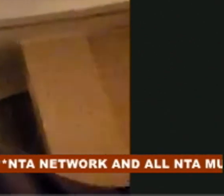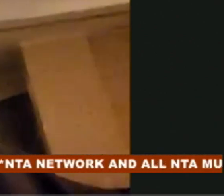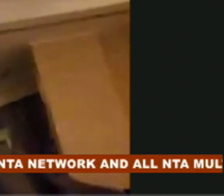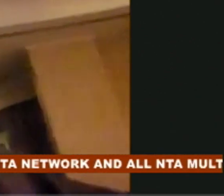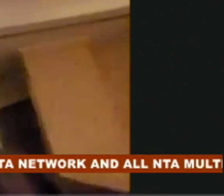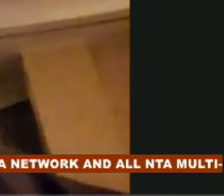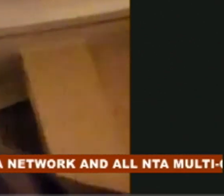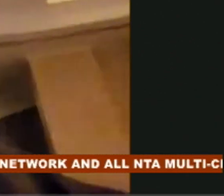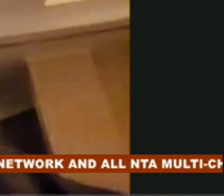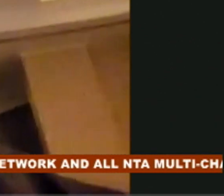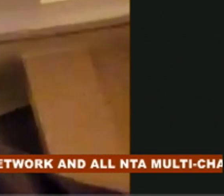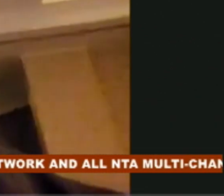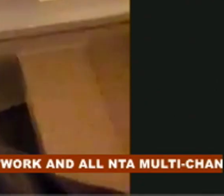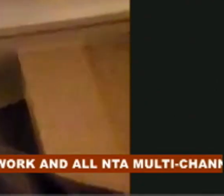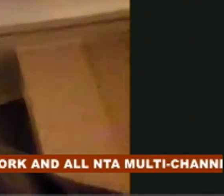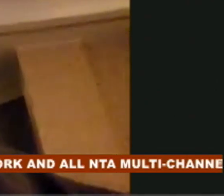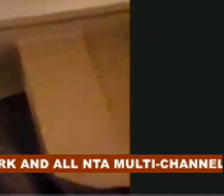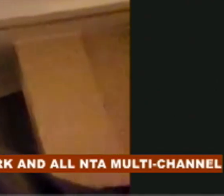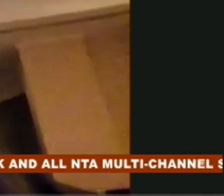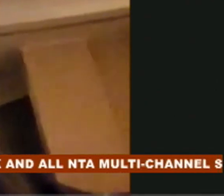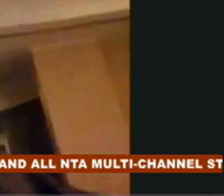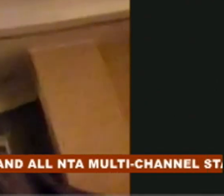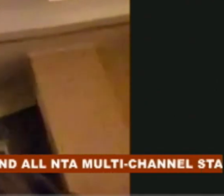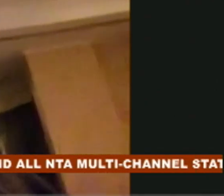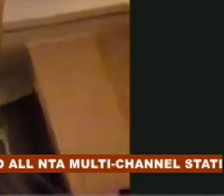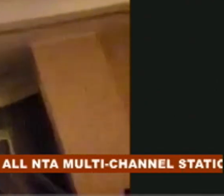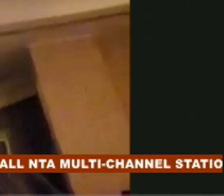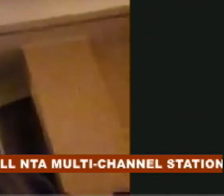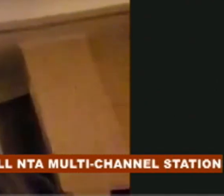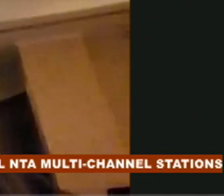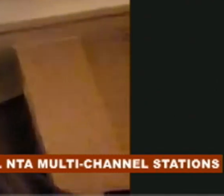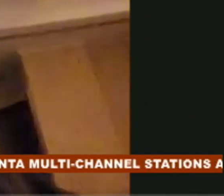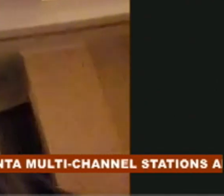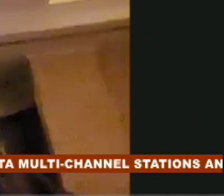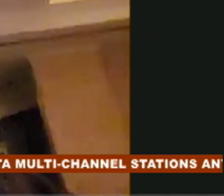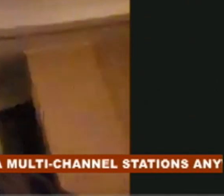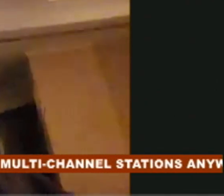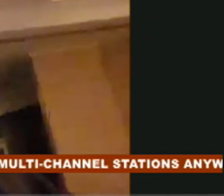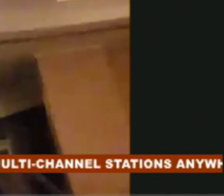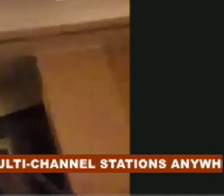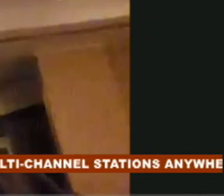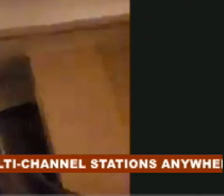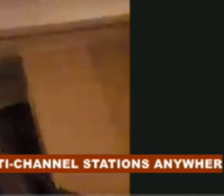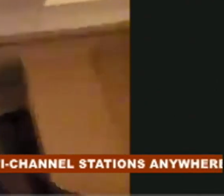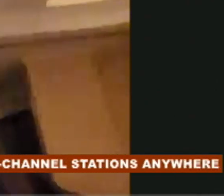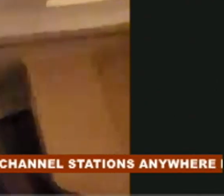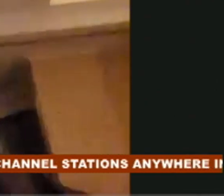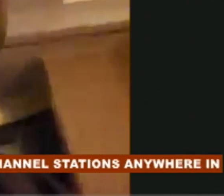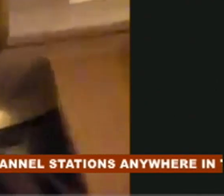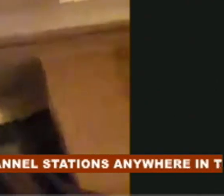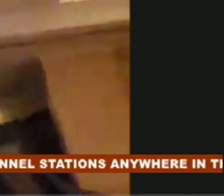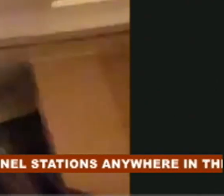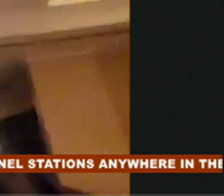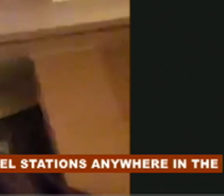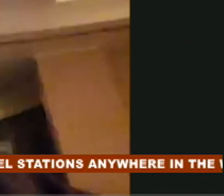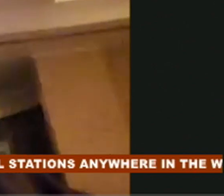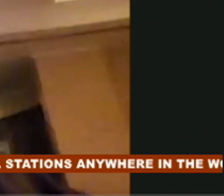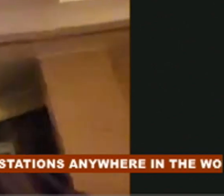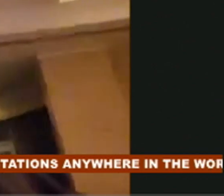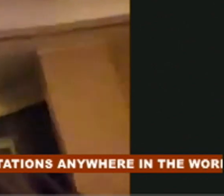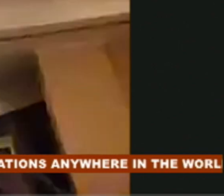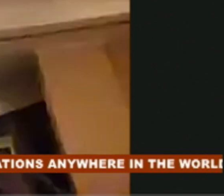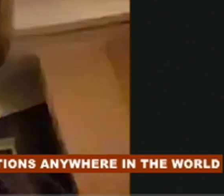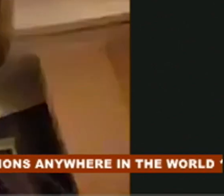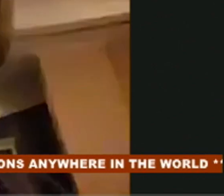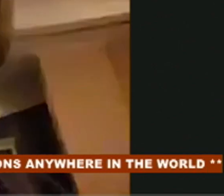to bring in 5,000. Other countries are evacuating maybe 150, 170, 200 or something like that. We